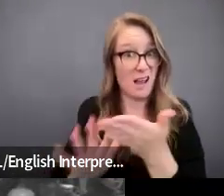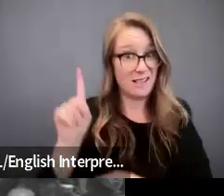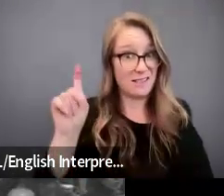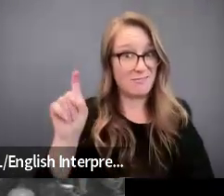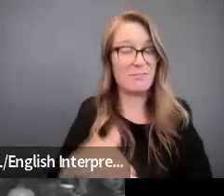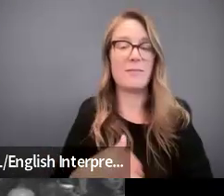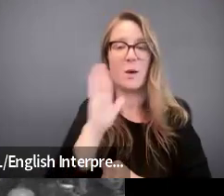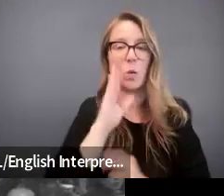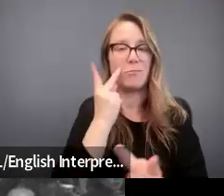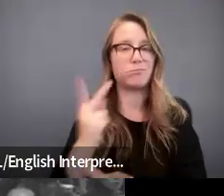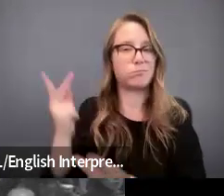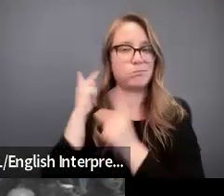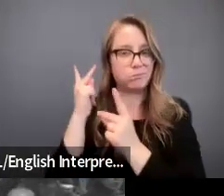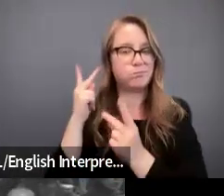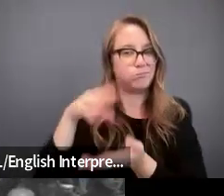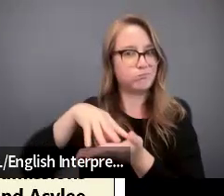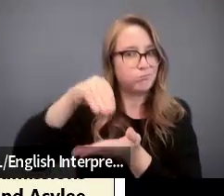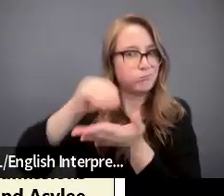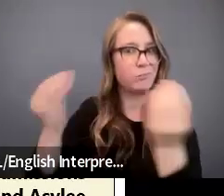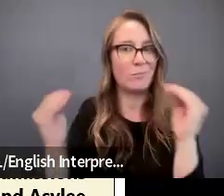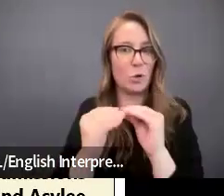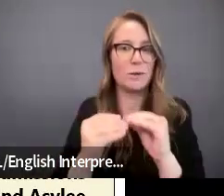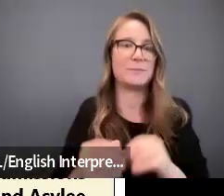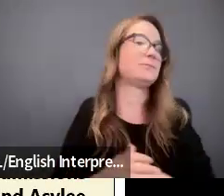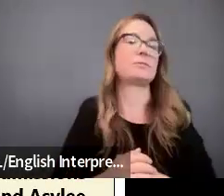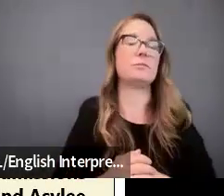take a trip down memory lane and find out.